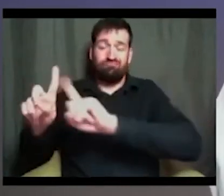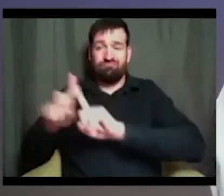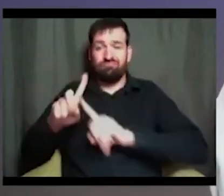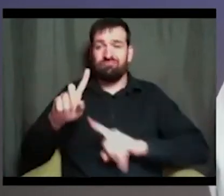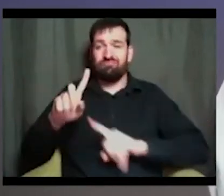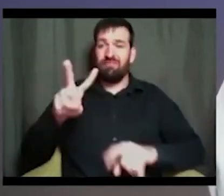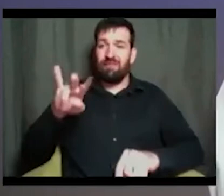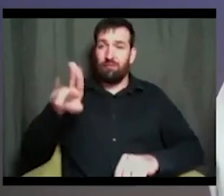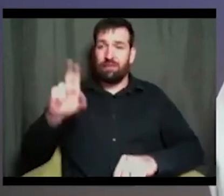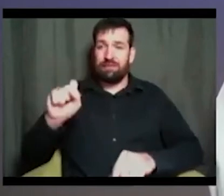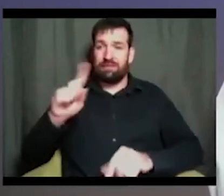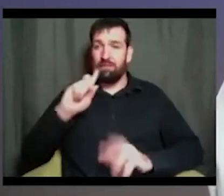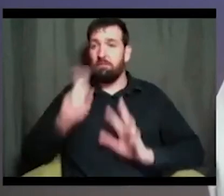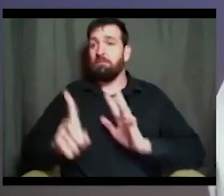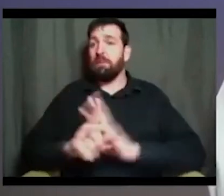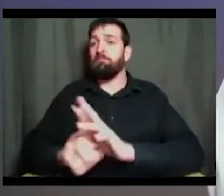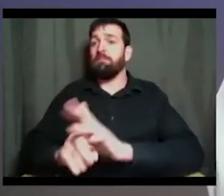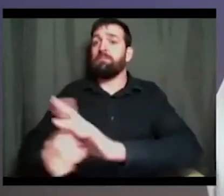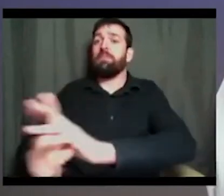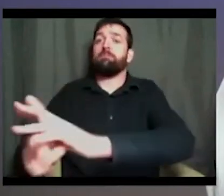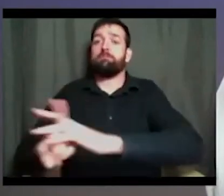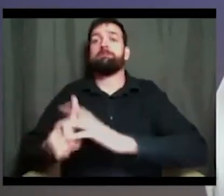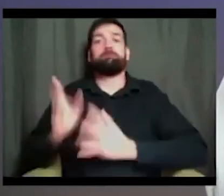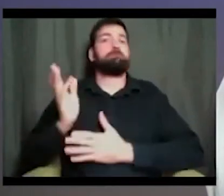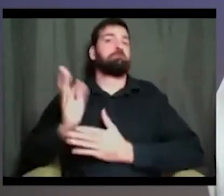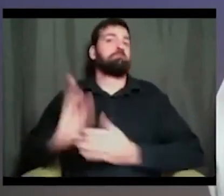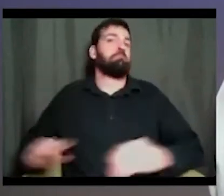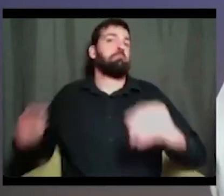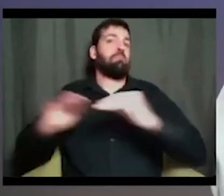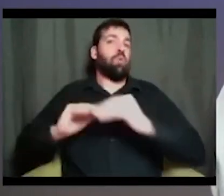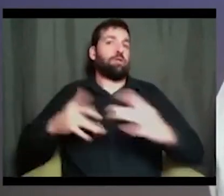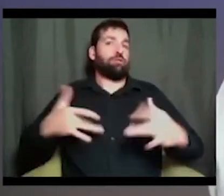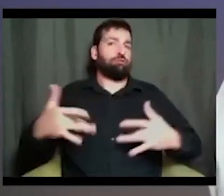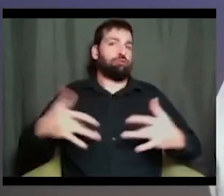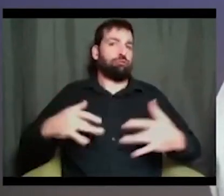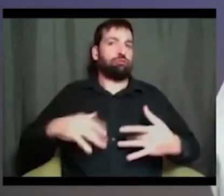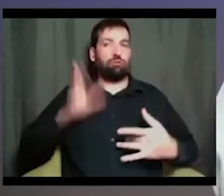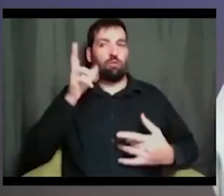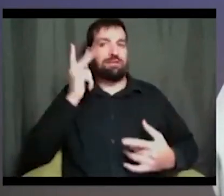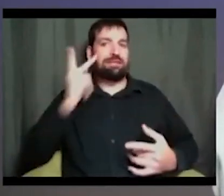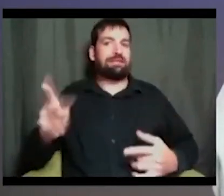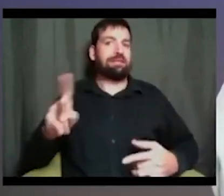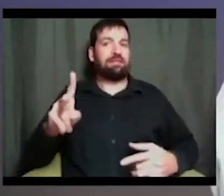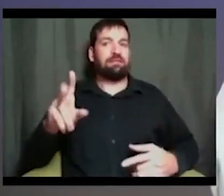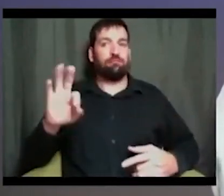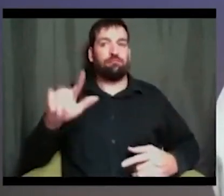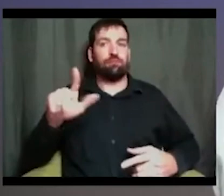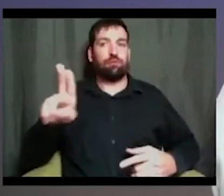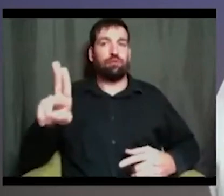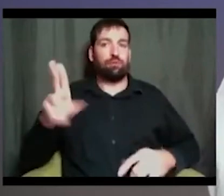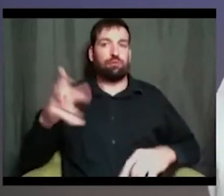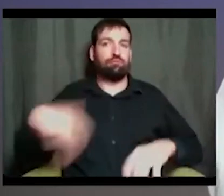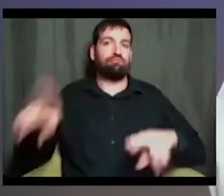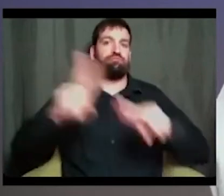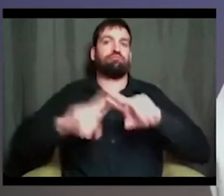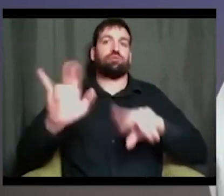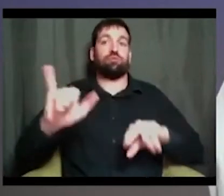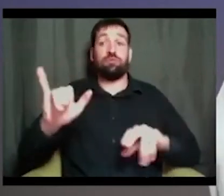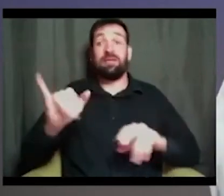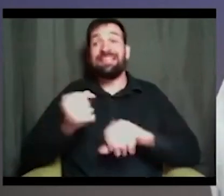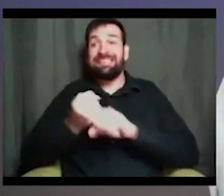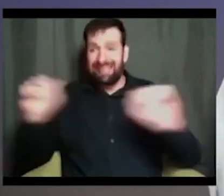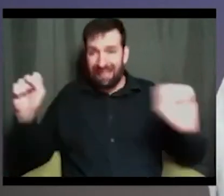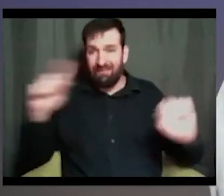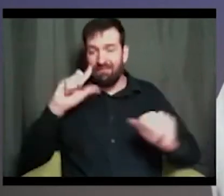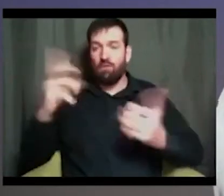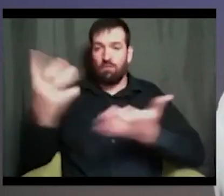I think that increases some concern that we will see some flu rates go up eventually. and they're safe to get those vaccines at the exact same time.